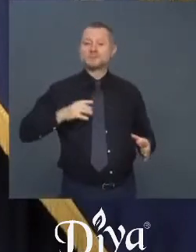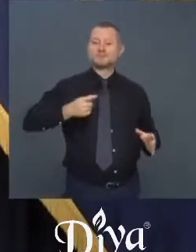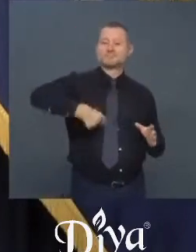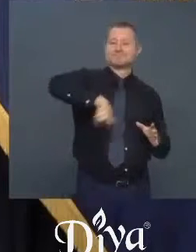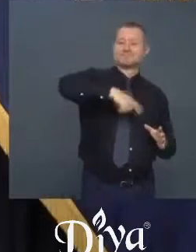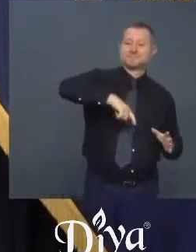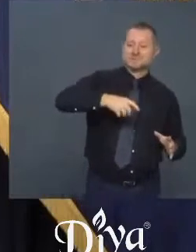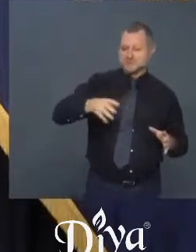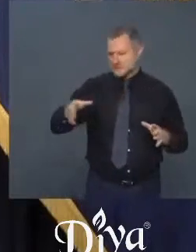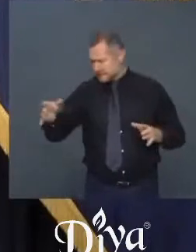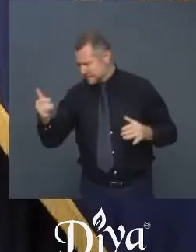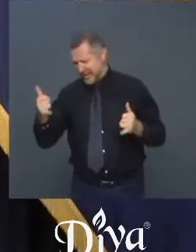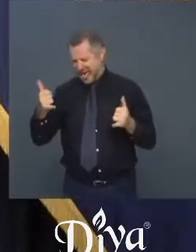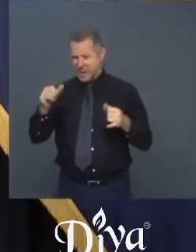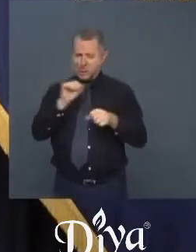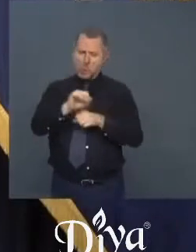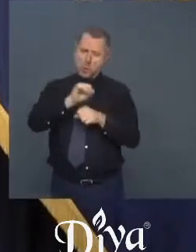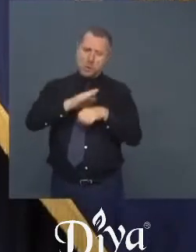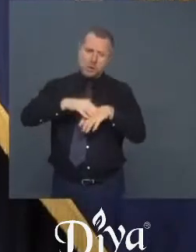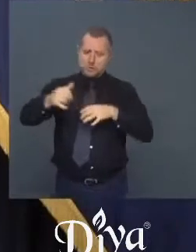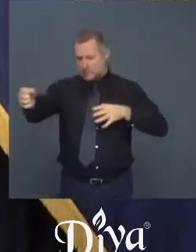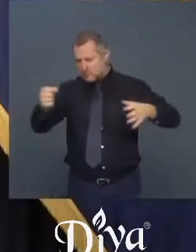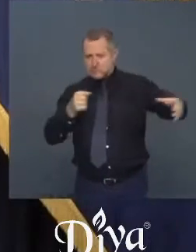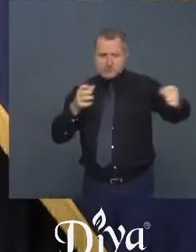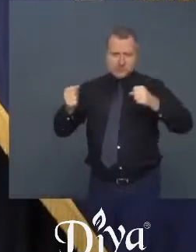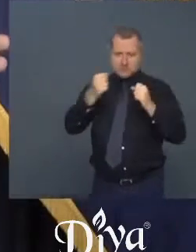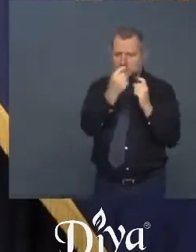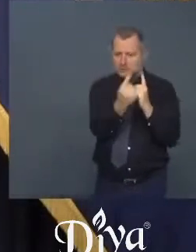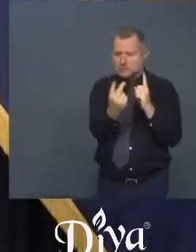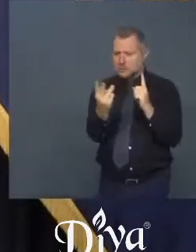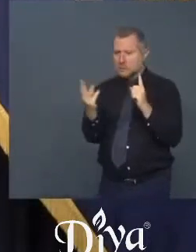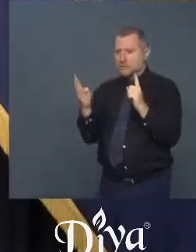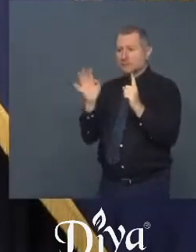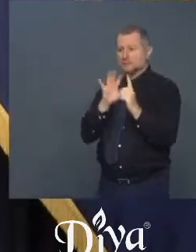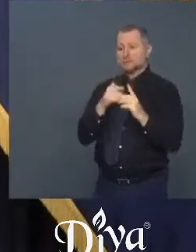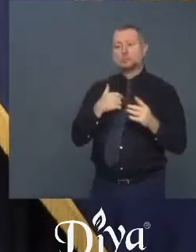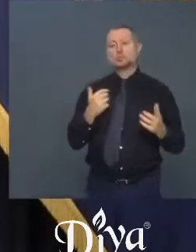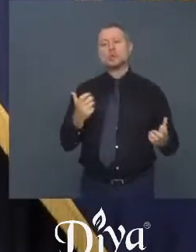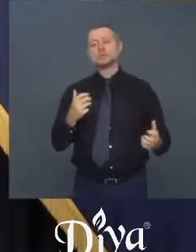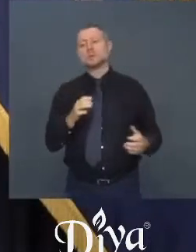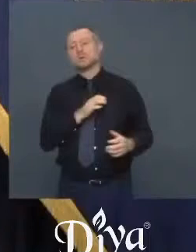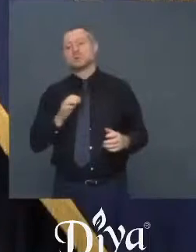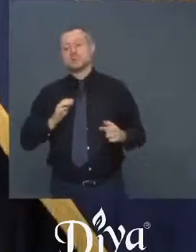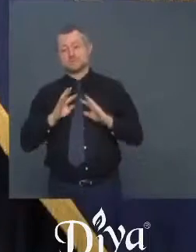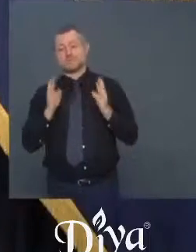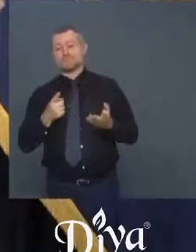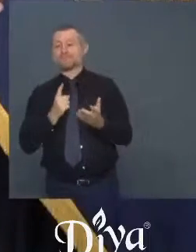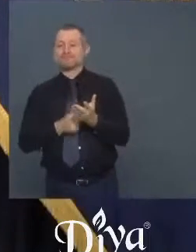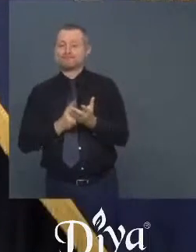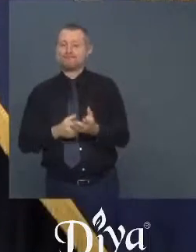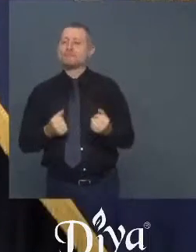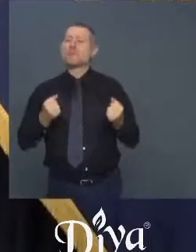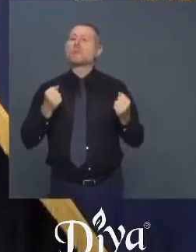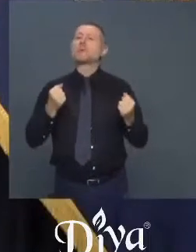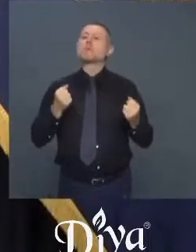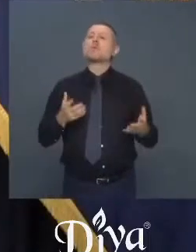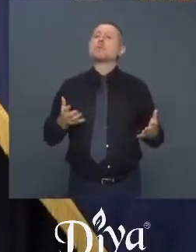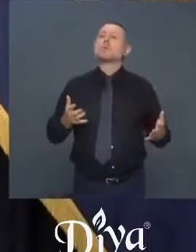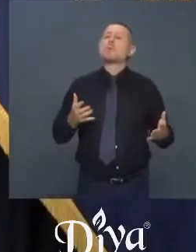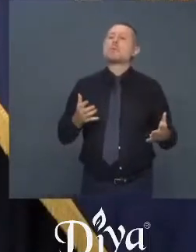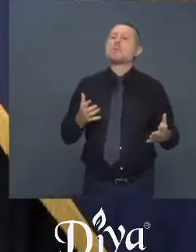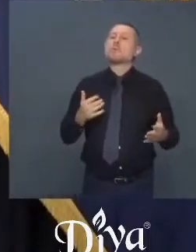want to make sure we have a committee that discusses all the relevant issues. There are geographic